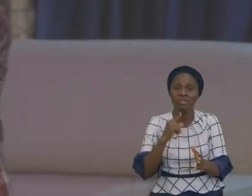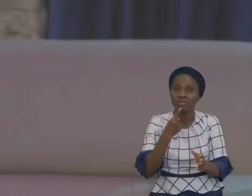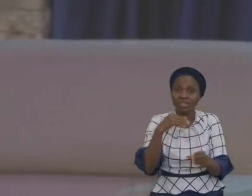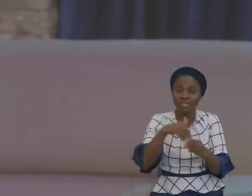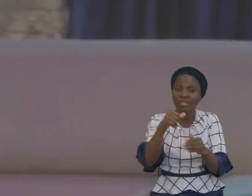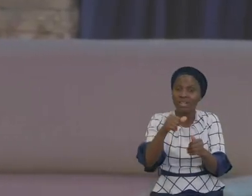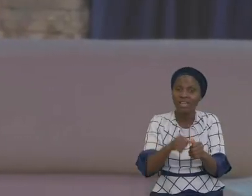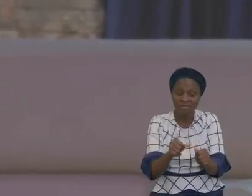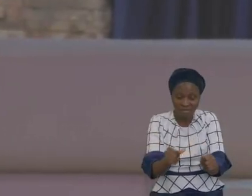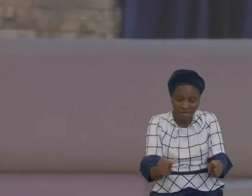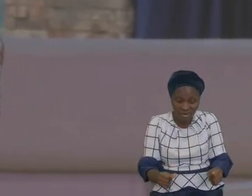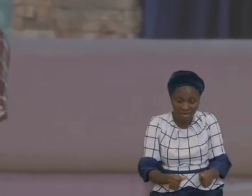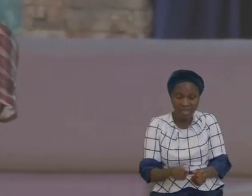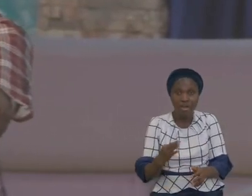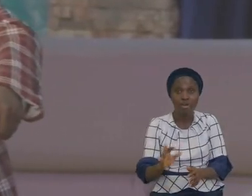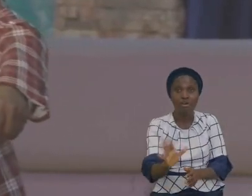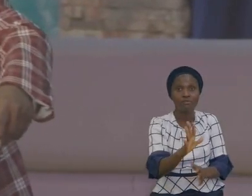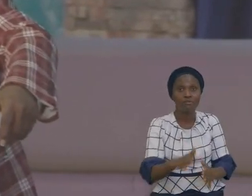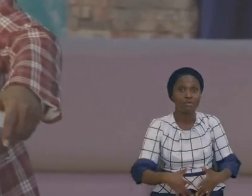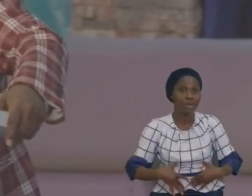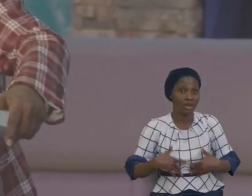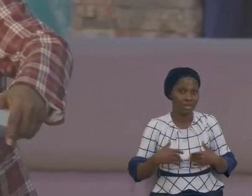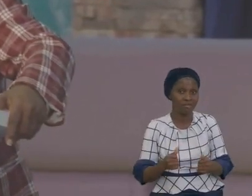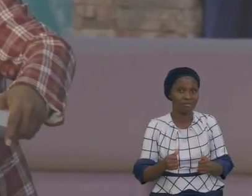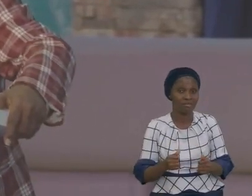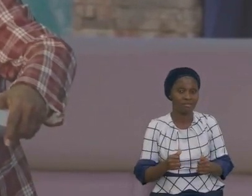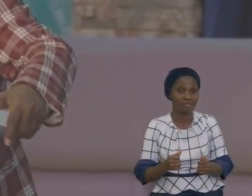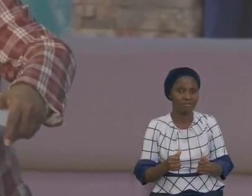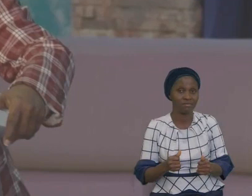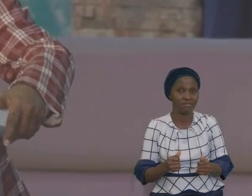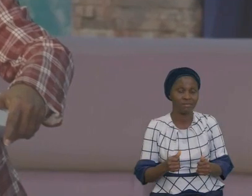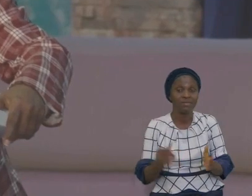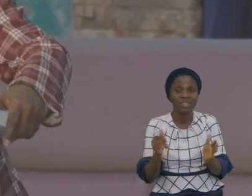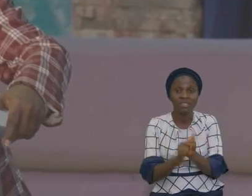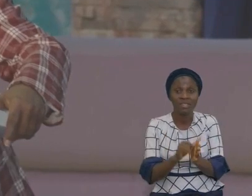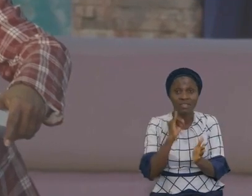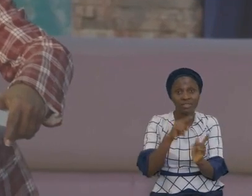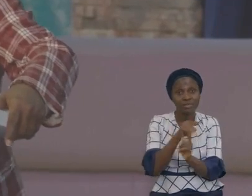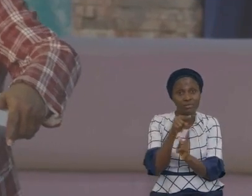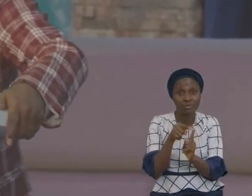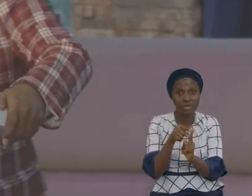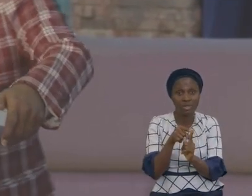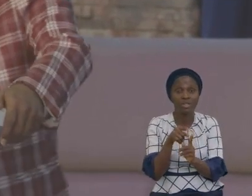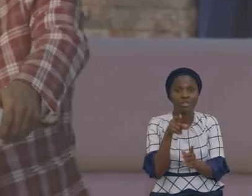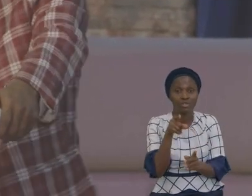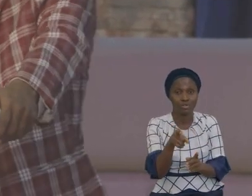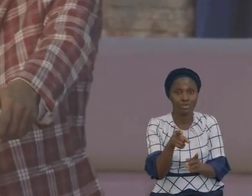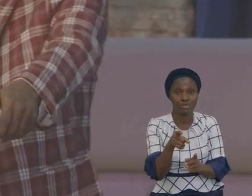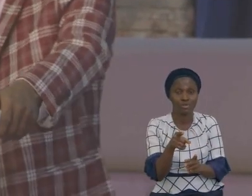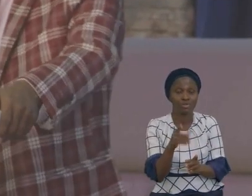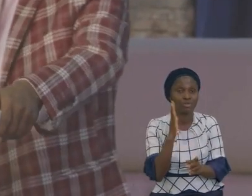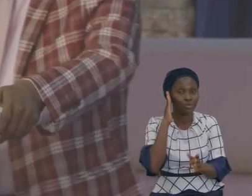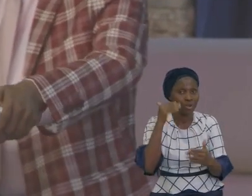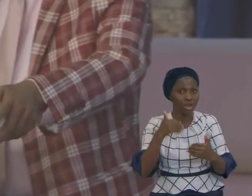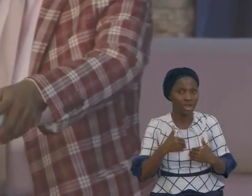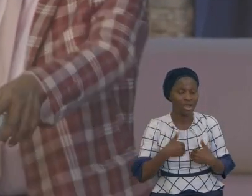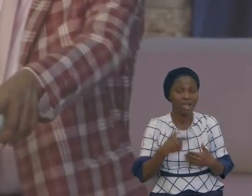That's when you have the place on high that you ought to have.